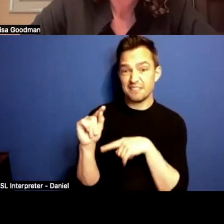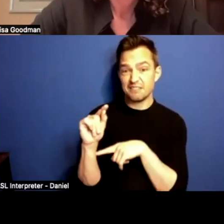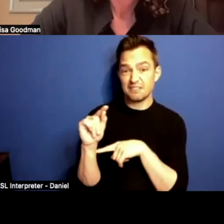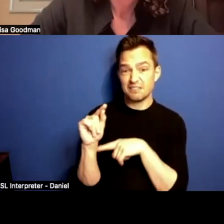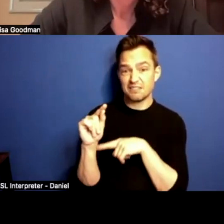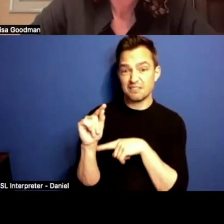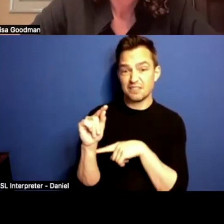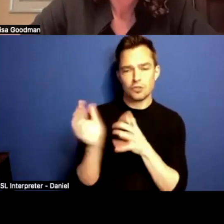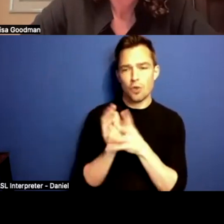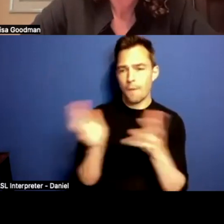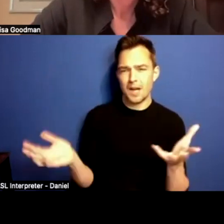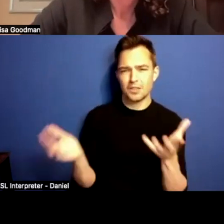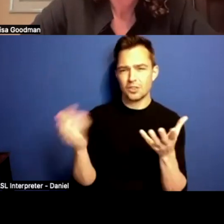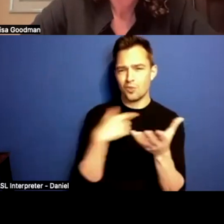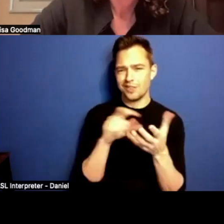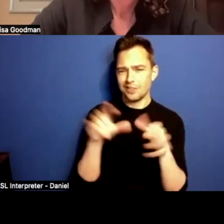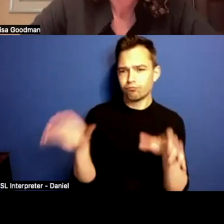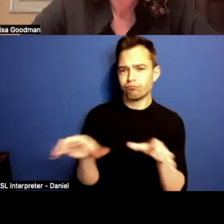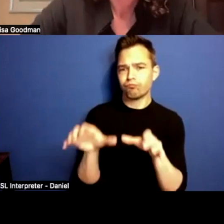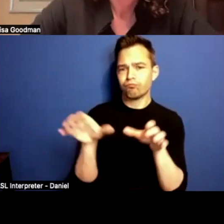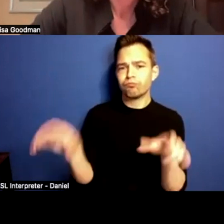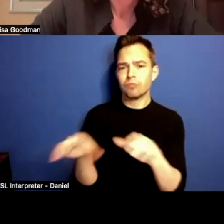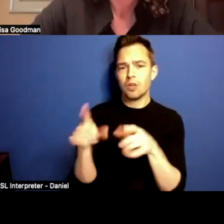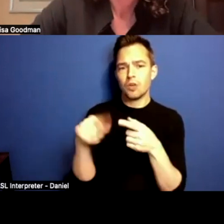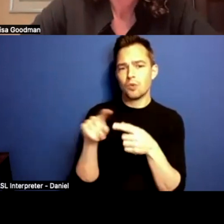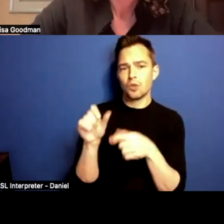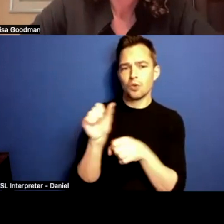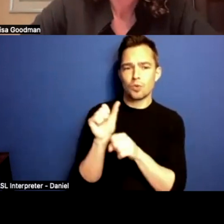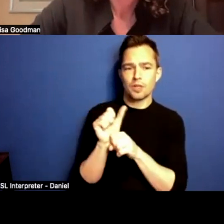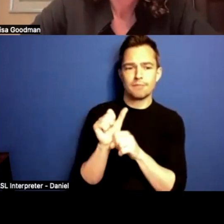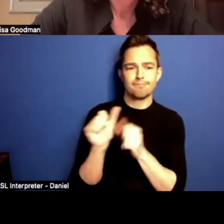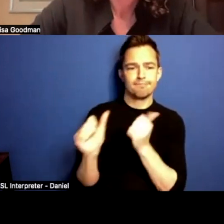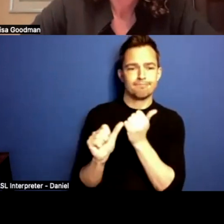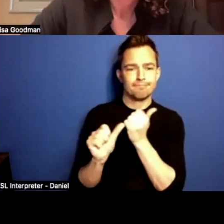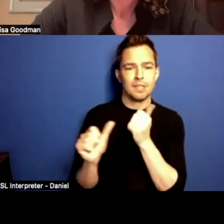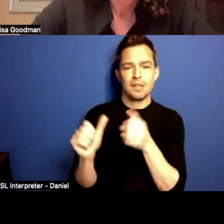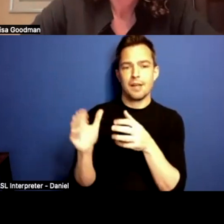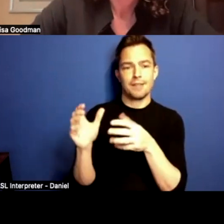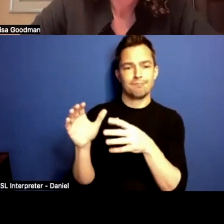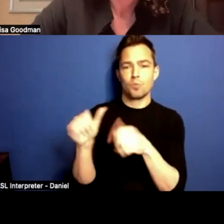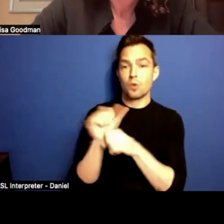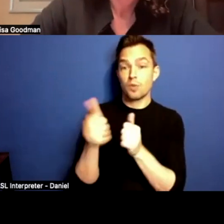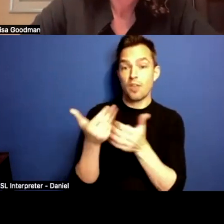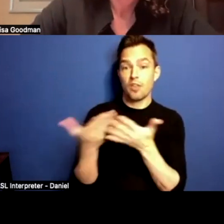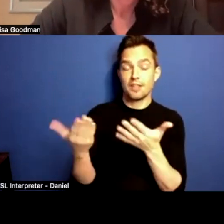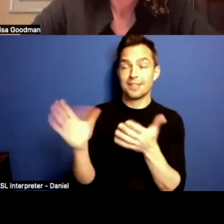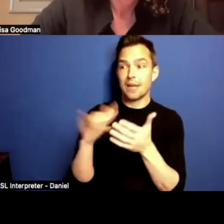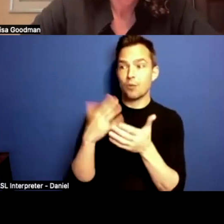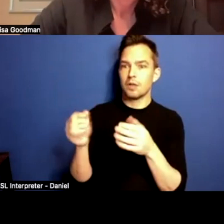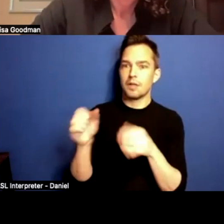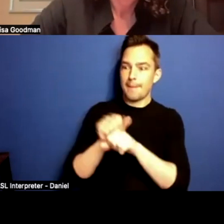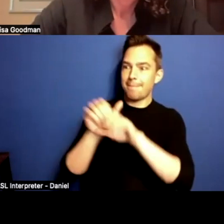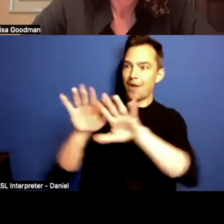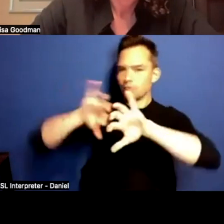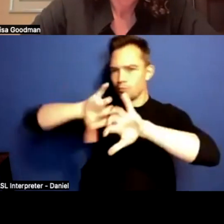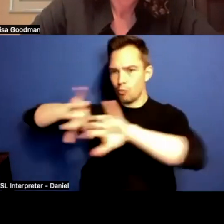so much that we have to do when we're working within systems, when we're working with other things. And it almost feels like we're moving mountains sometimes to